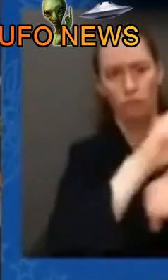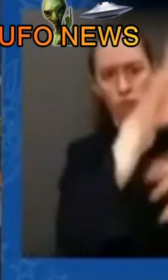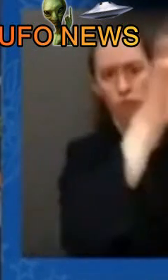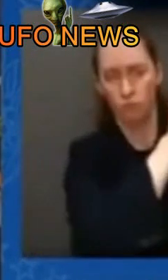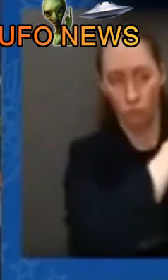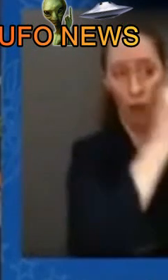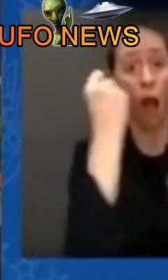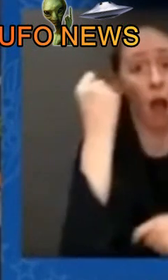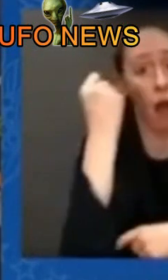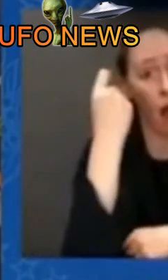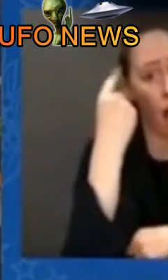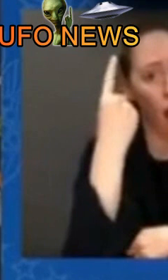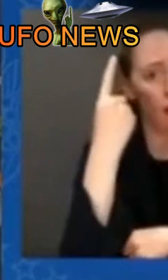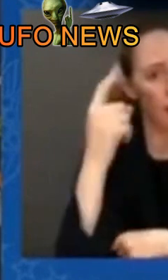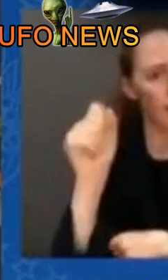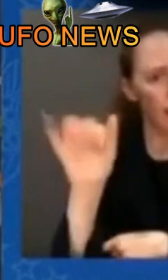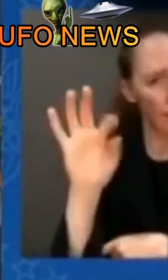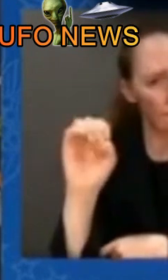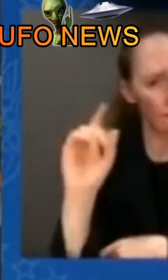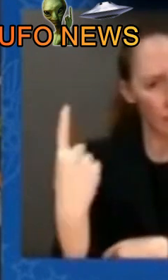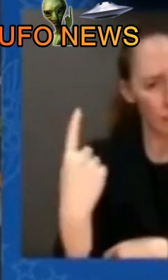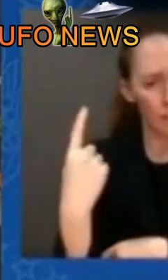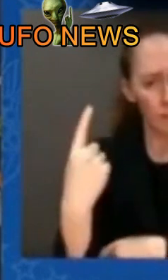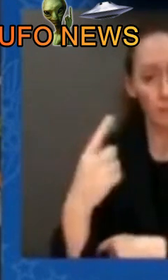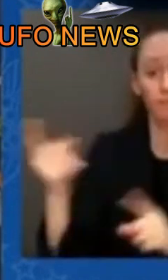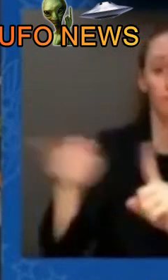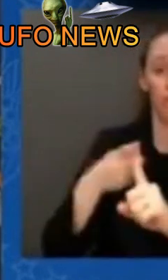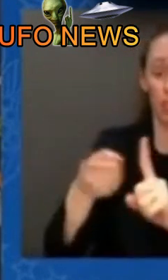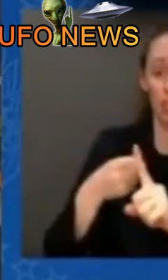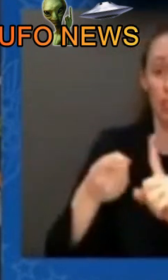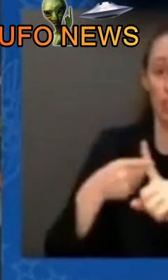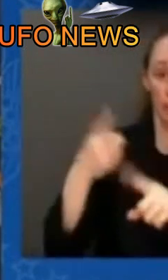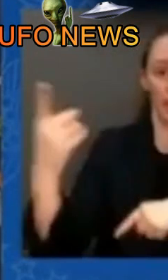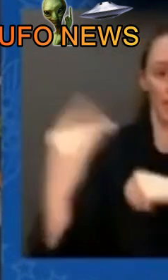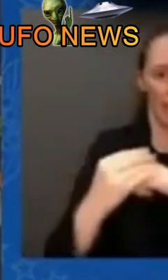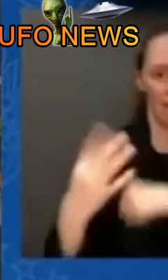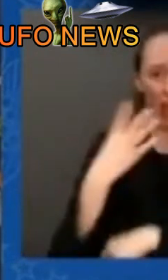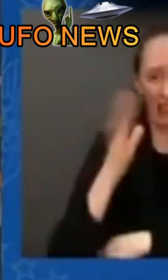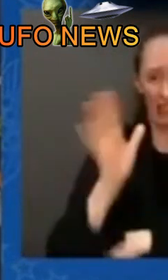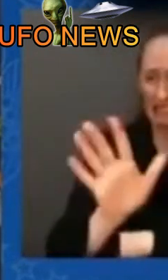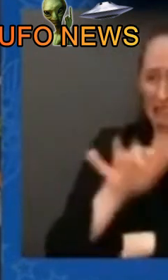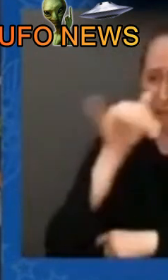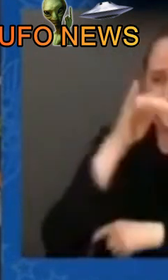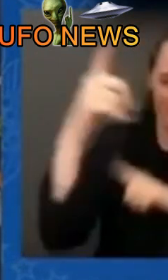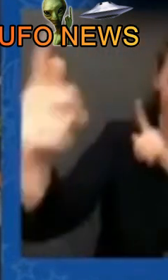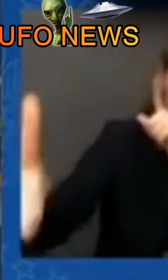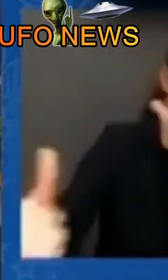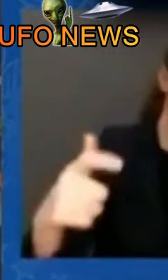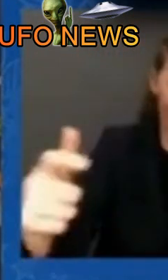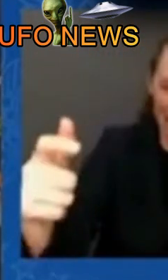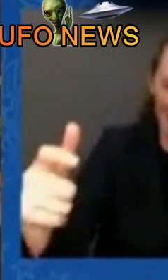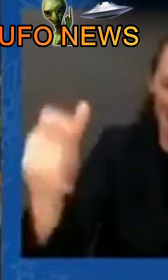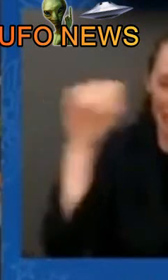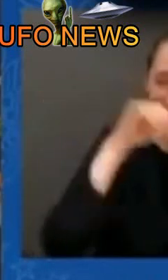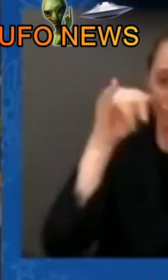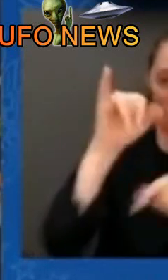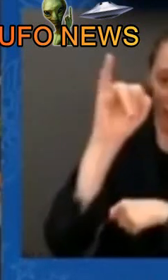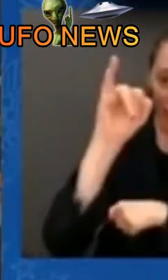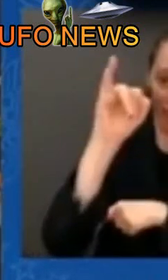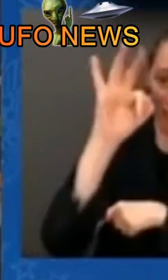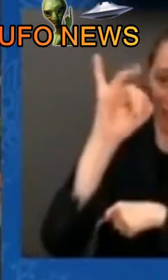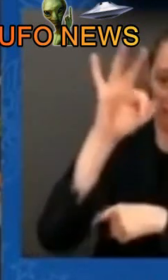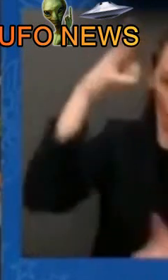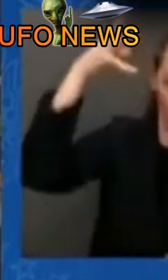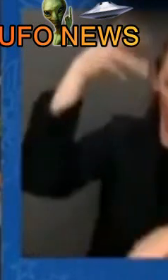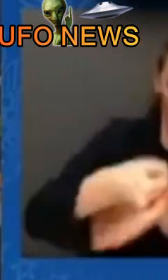it down over land because of the sheer size of it. It was the size of multiple school buses and posed a risk to people on the ground if